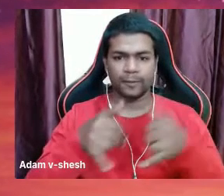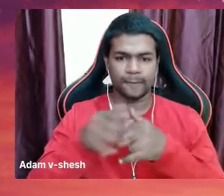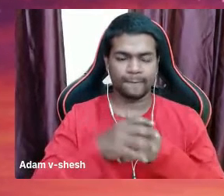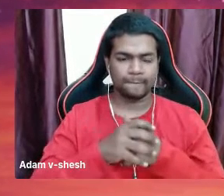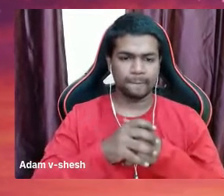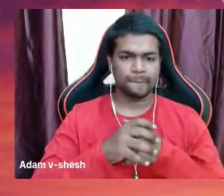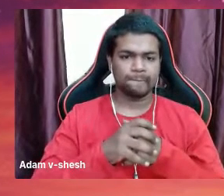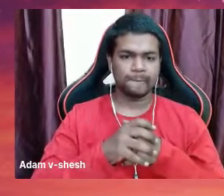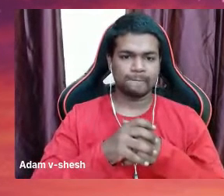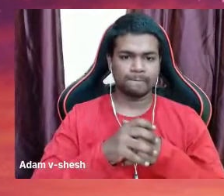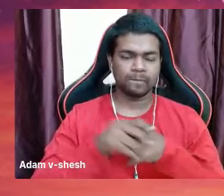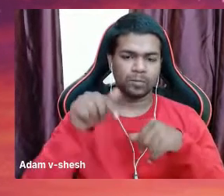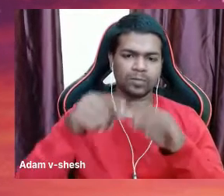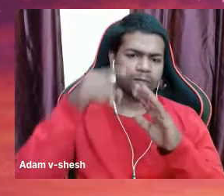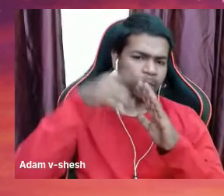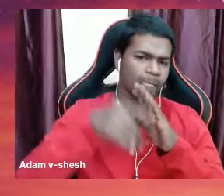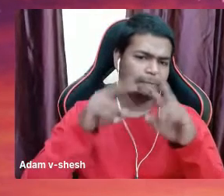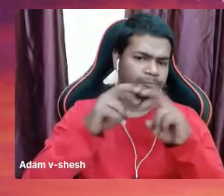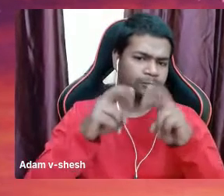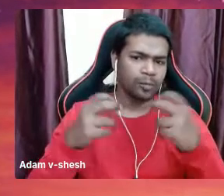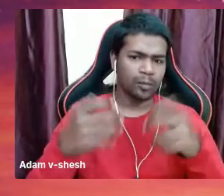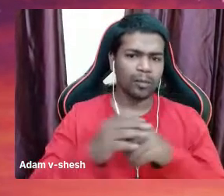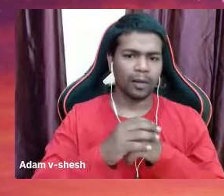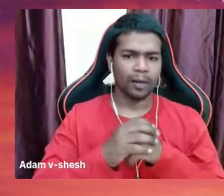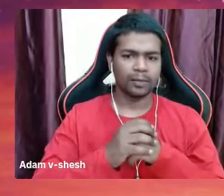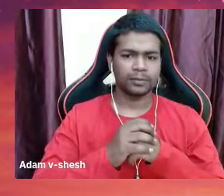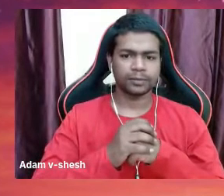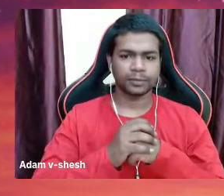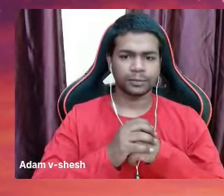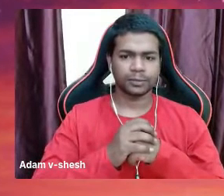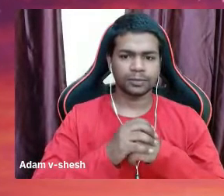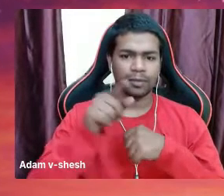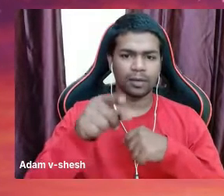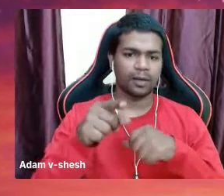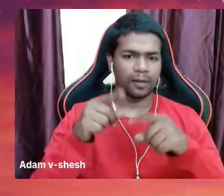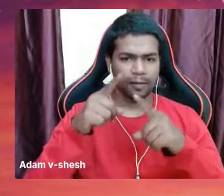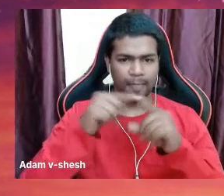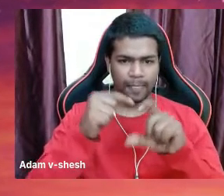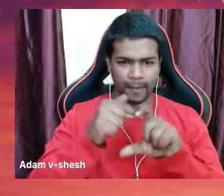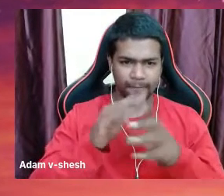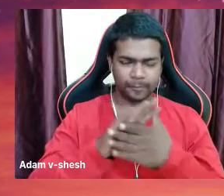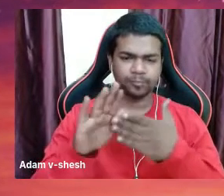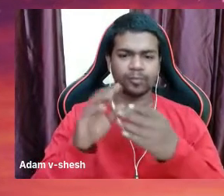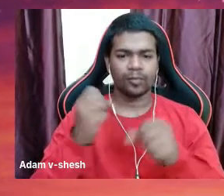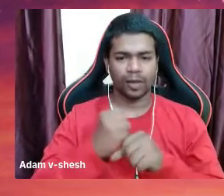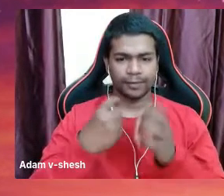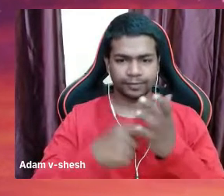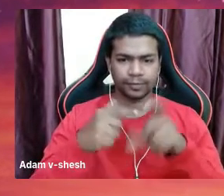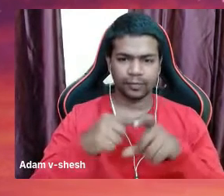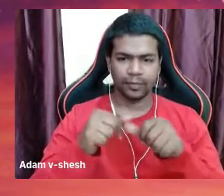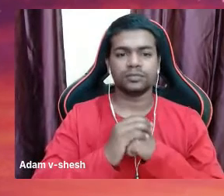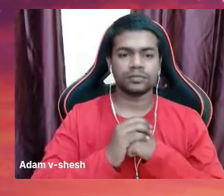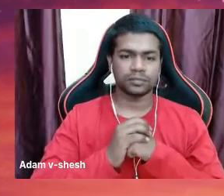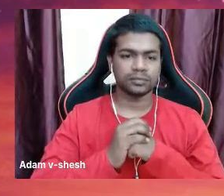that's something I describe in my own book, The Great Tech Game, where I argue that we are really now living through a new